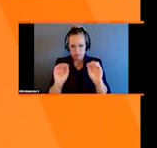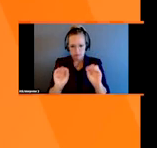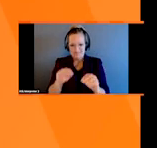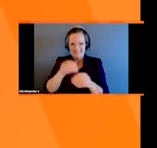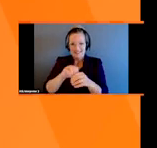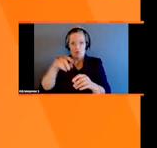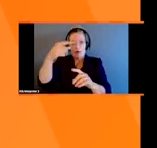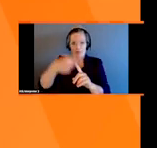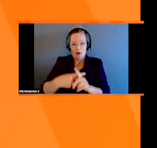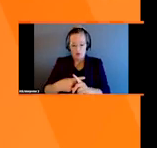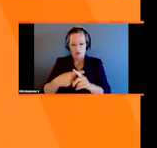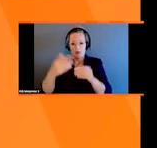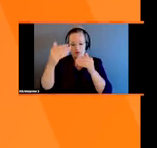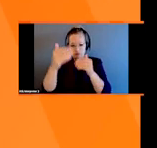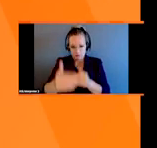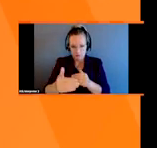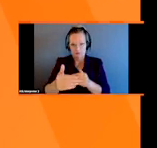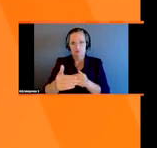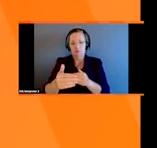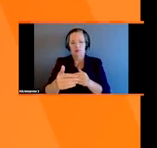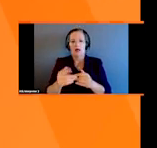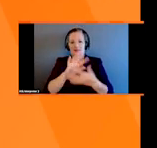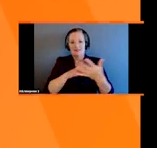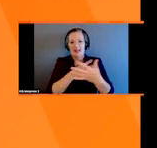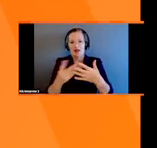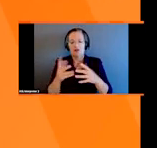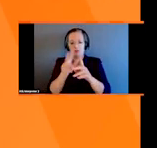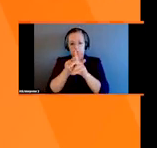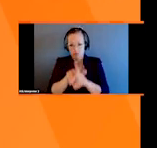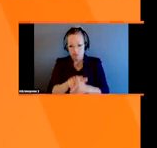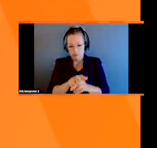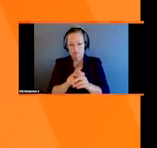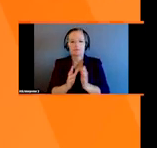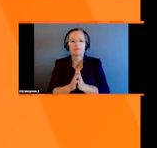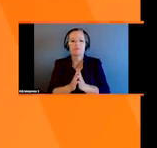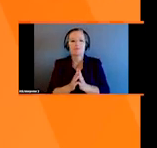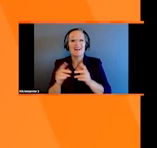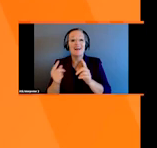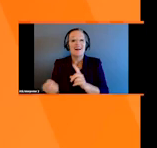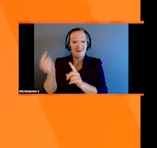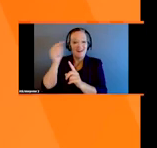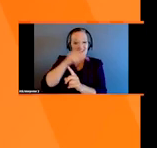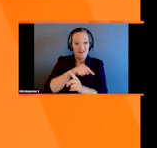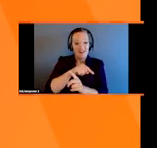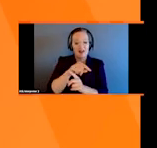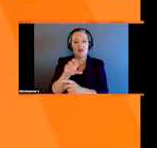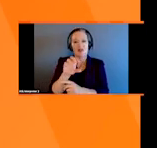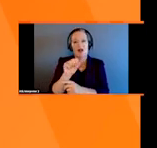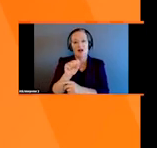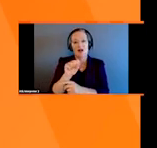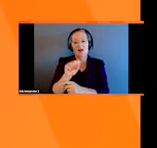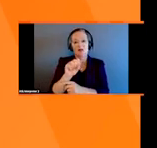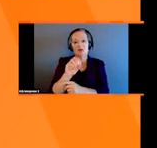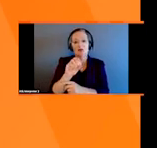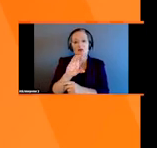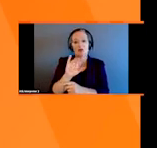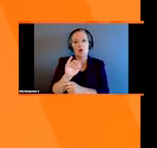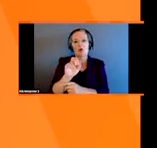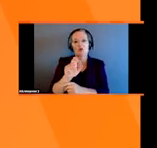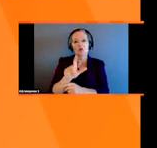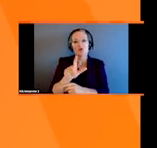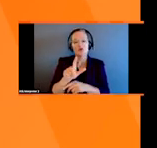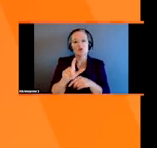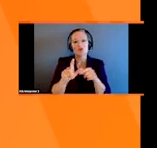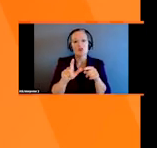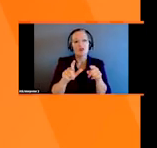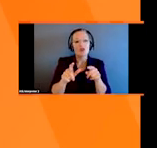that again. The only reason I would want to go back into that social side of LinkedIn is to monitor the comments